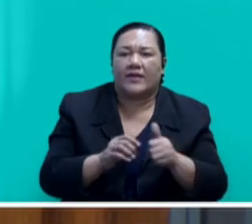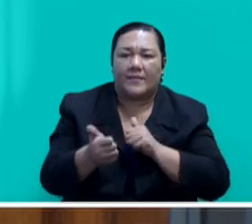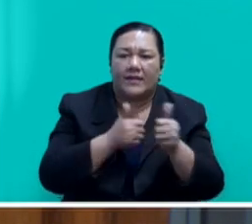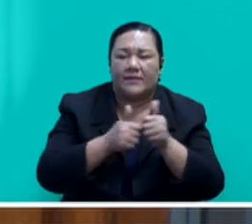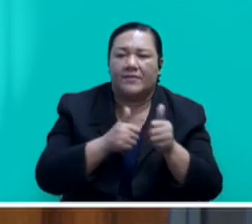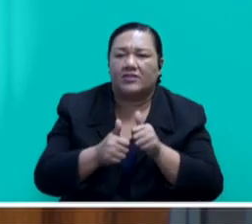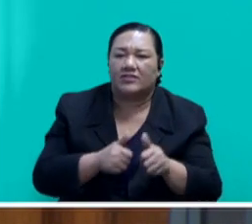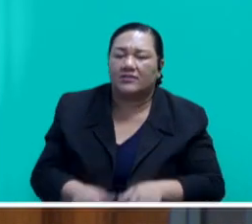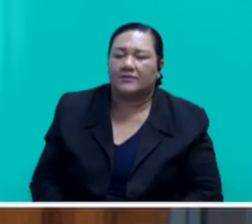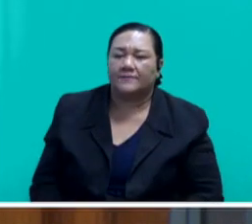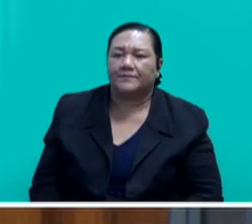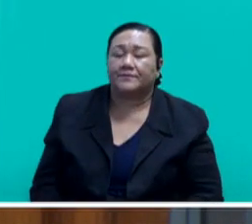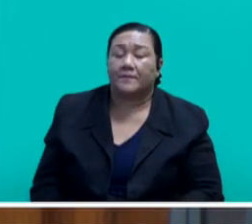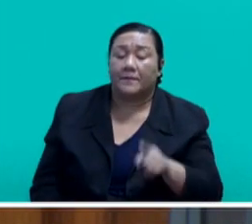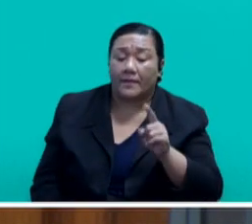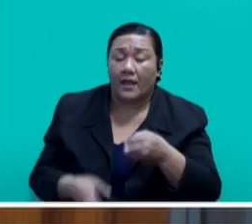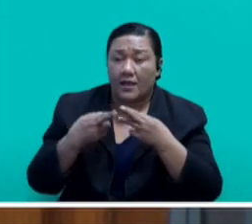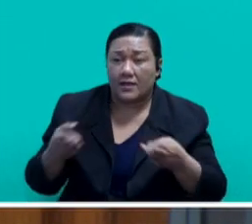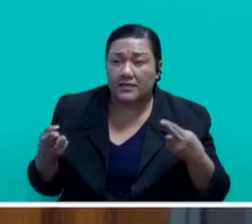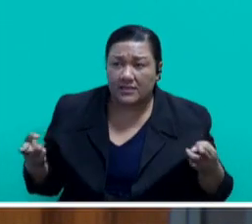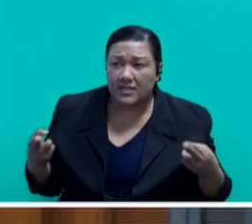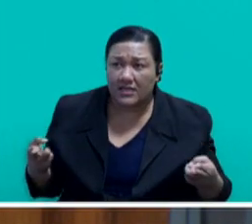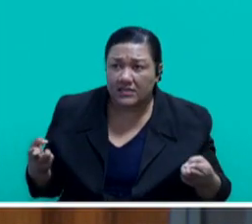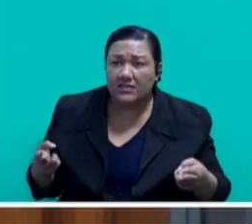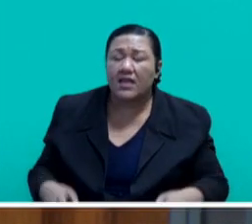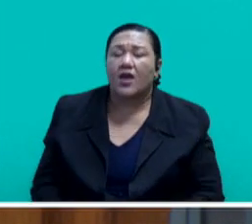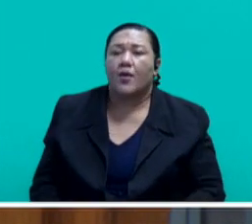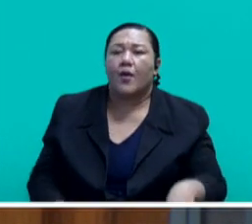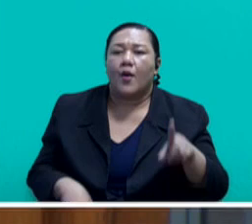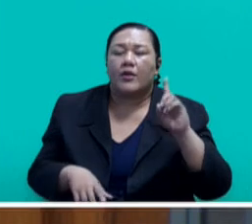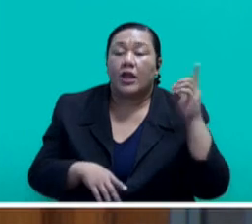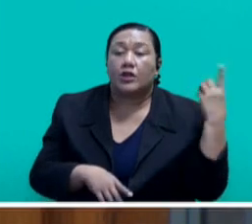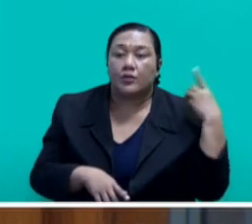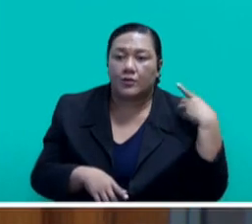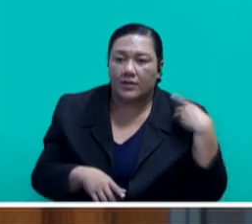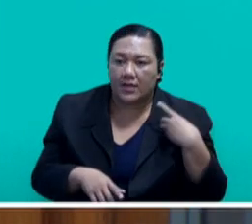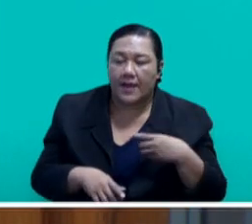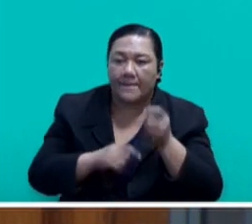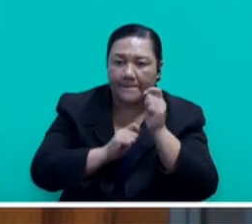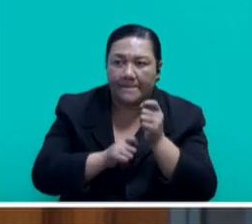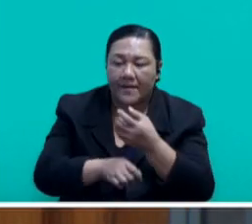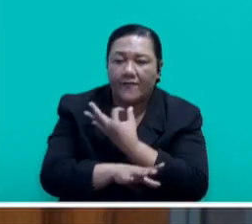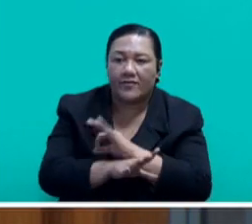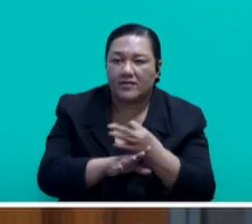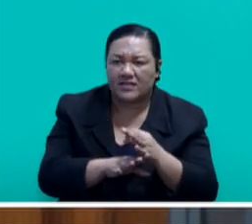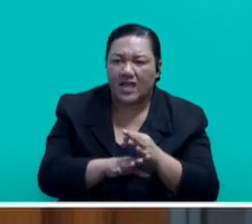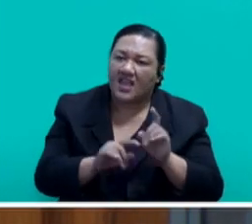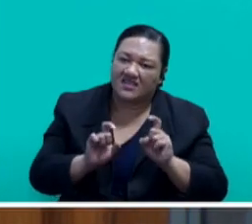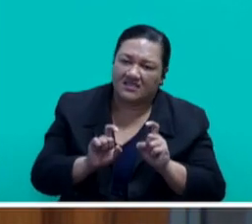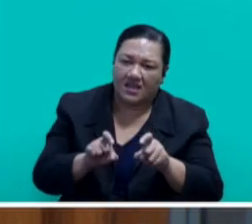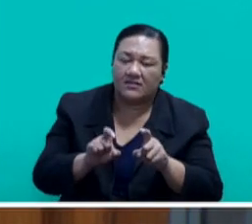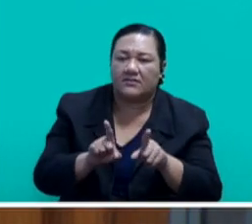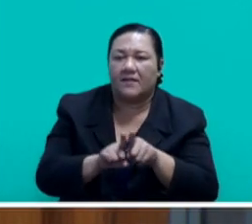natural resources, the mandate of the Ministry of Fisheries and Forestry remains. Mr. Speaker,